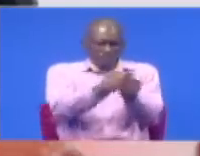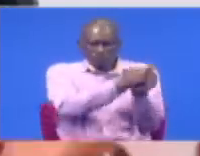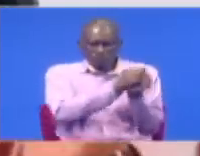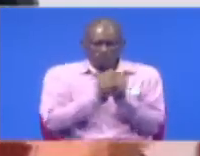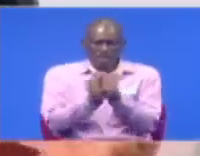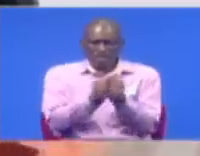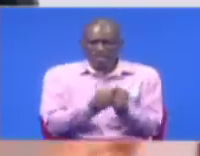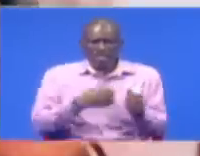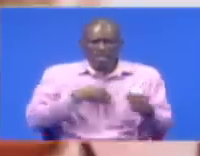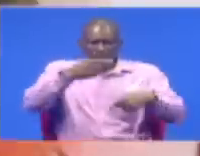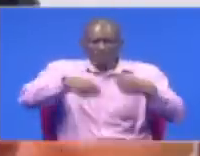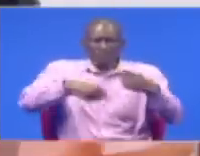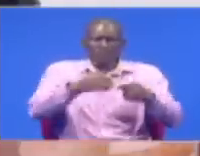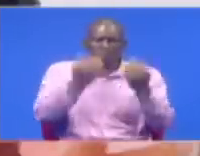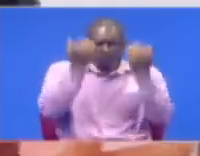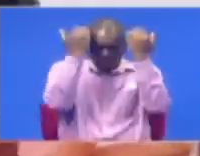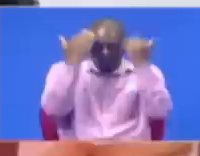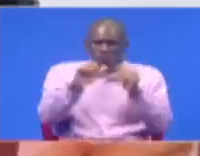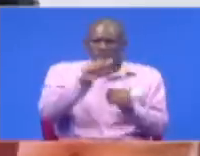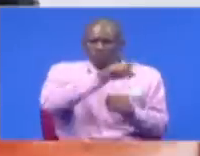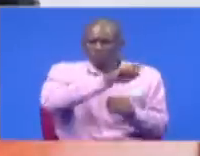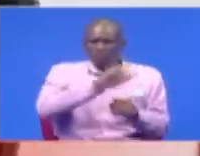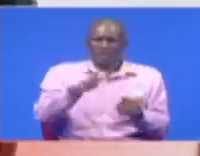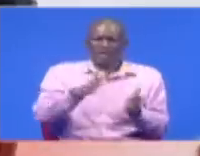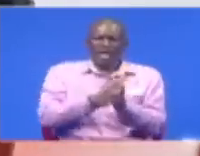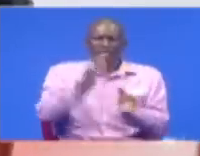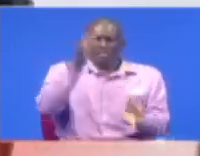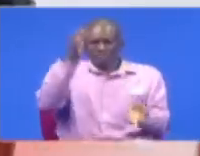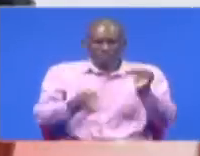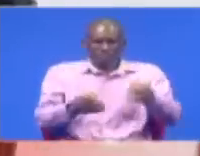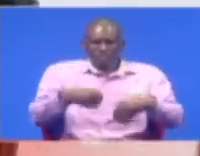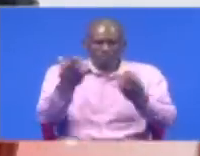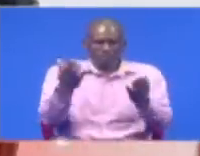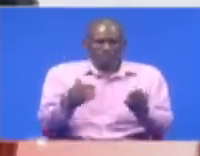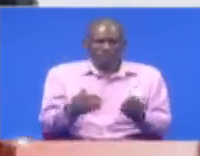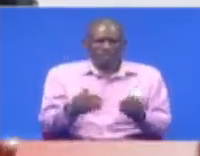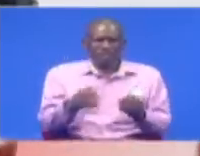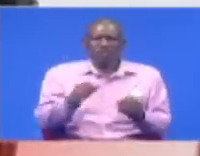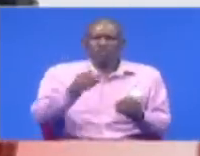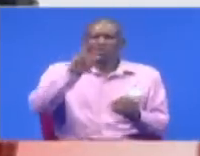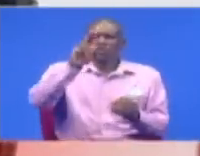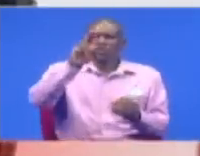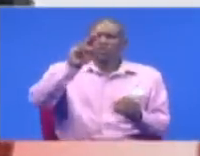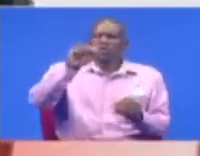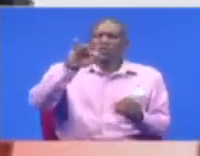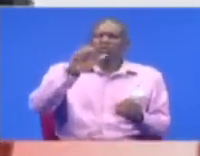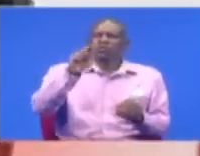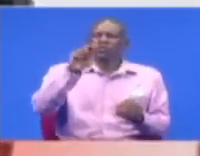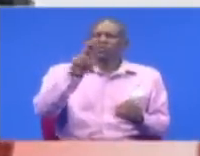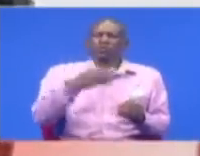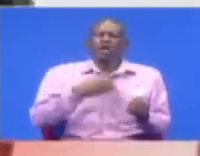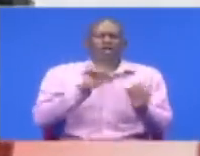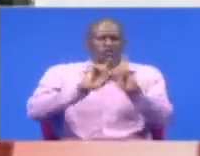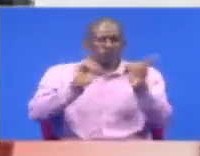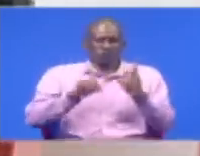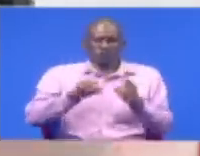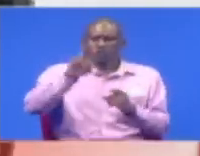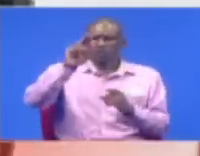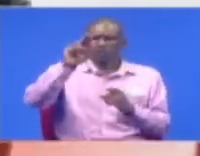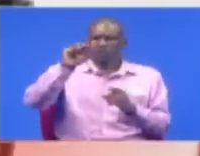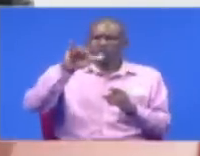been processed by Court of Appeal undetermined. Nyoto has not, because Nyoto must go through